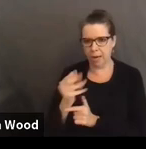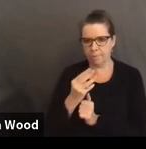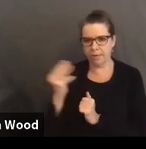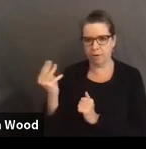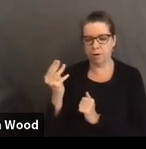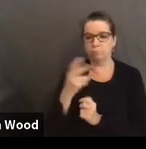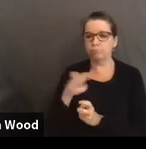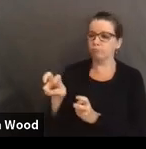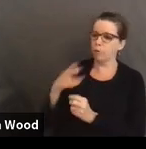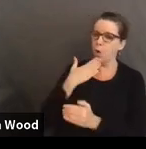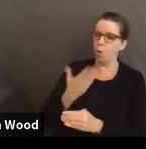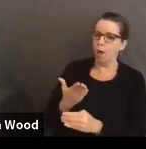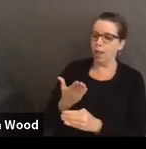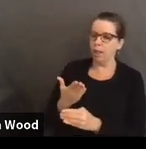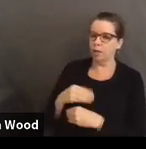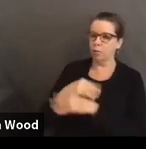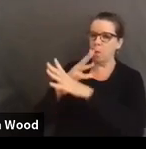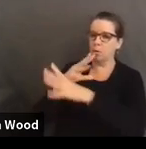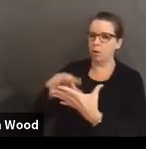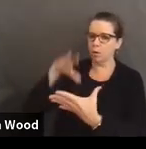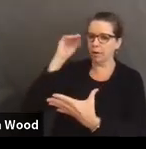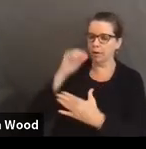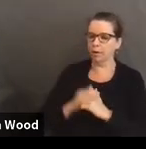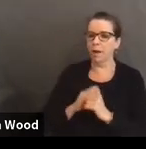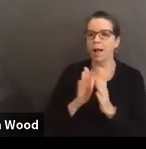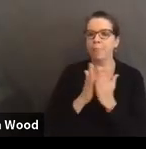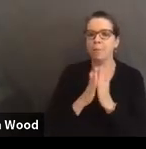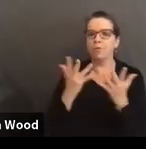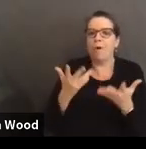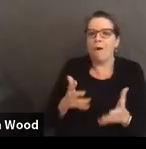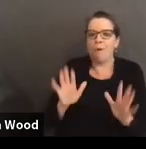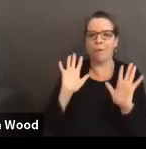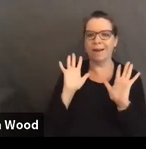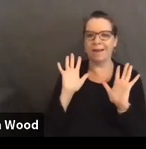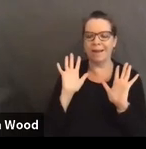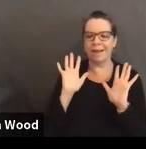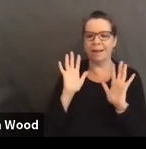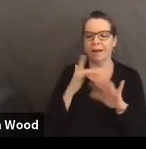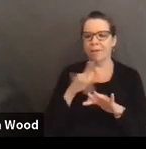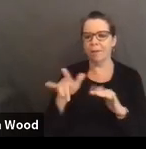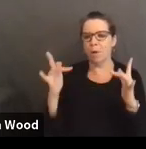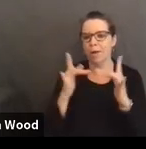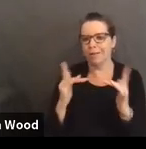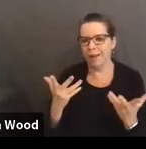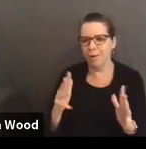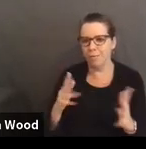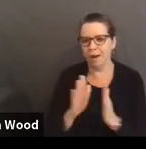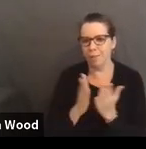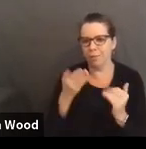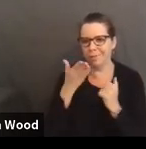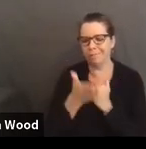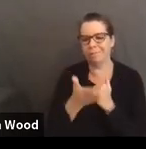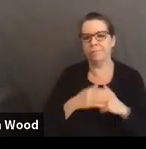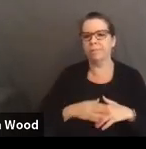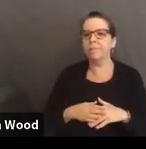transferred well to remote learning because the books were already available digitally, and they spent some